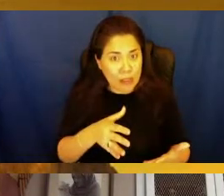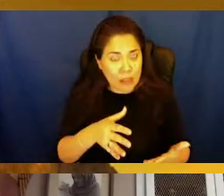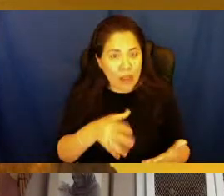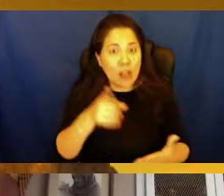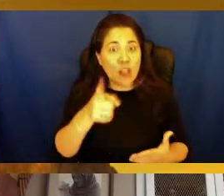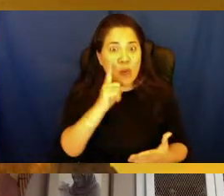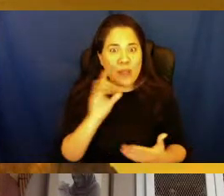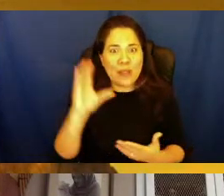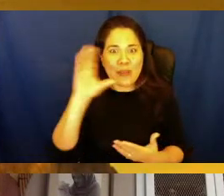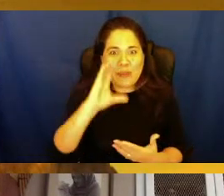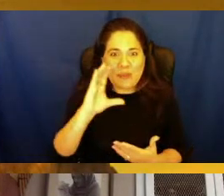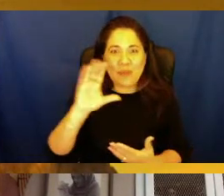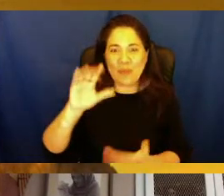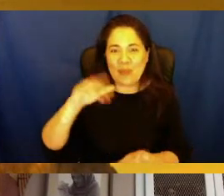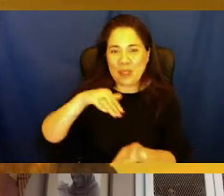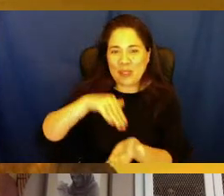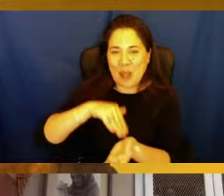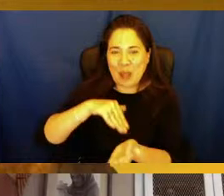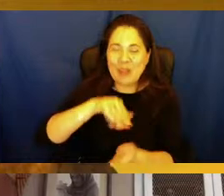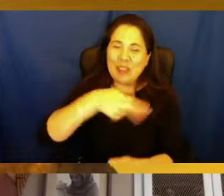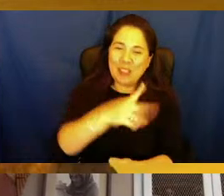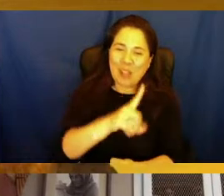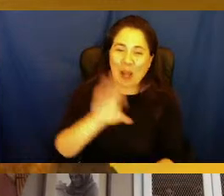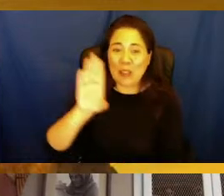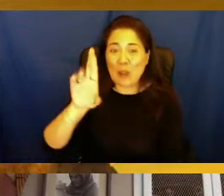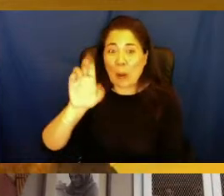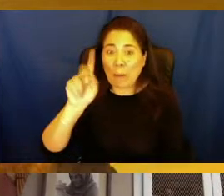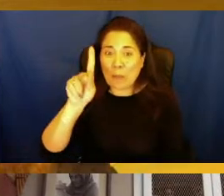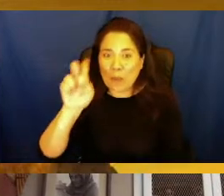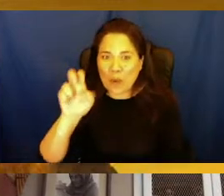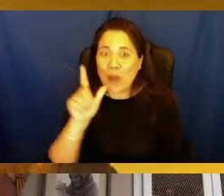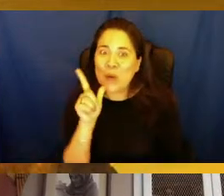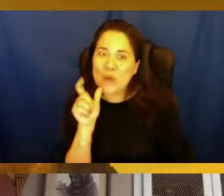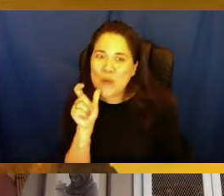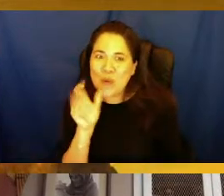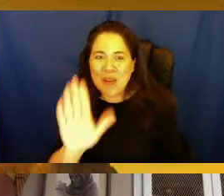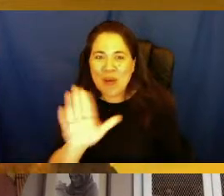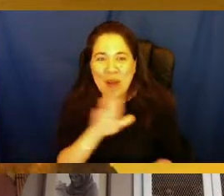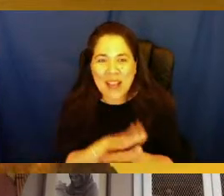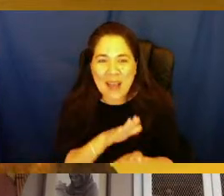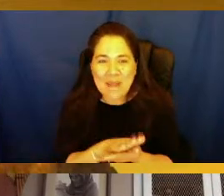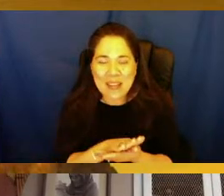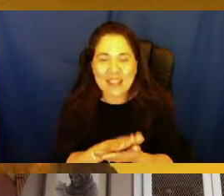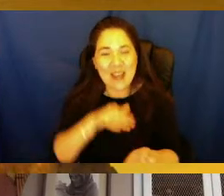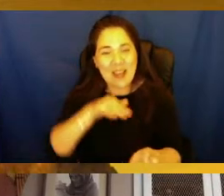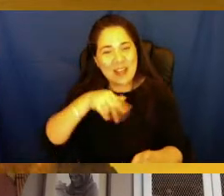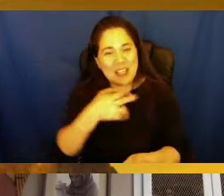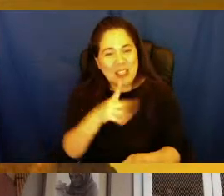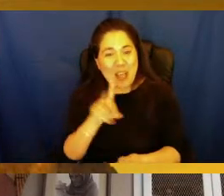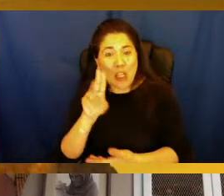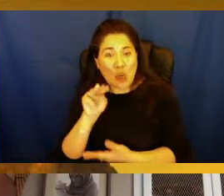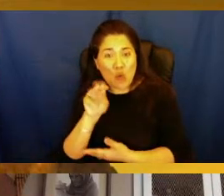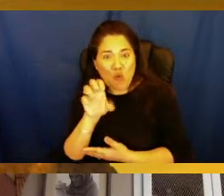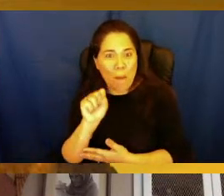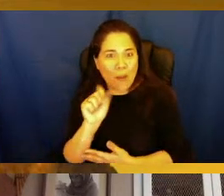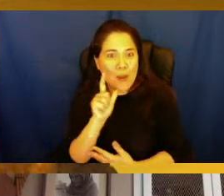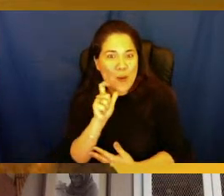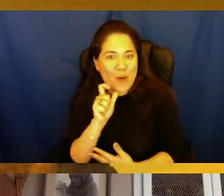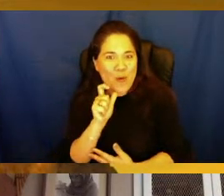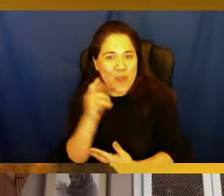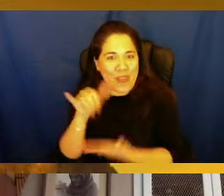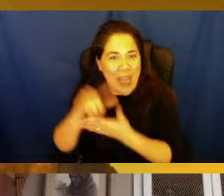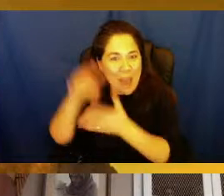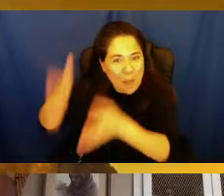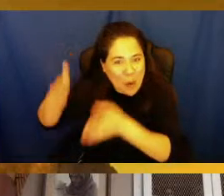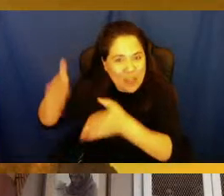Brooke and the Dr. Ramoses on your campuses. Those that are a little bit more sensitive and